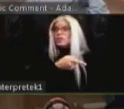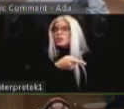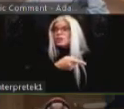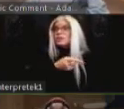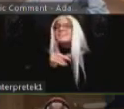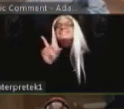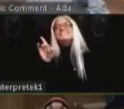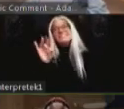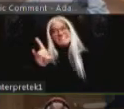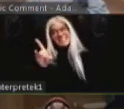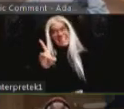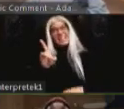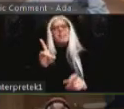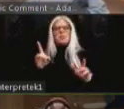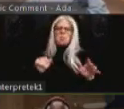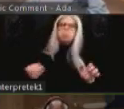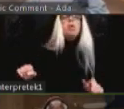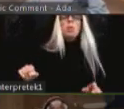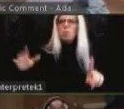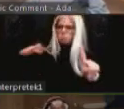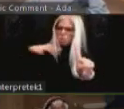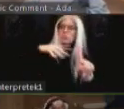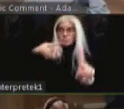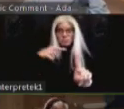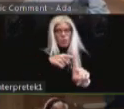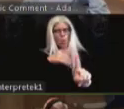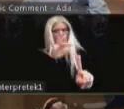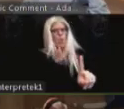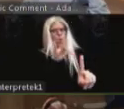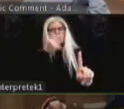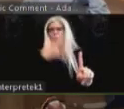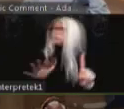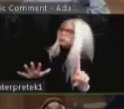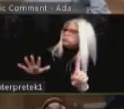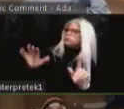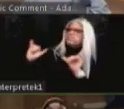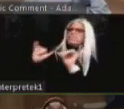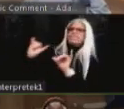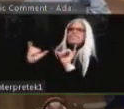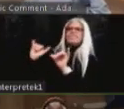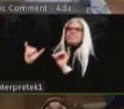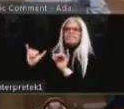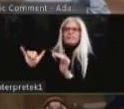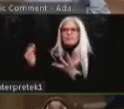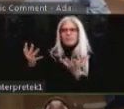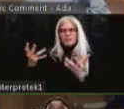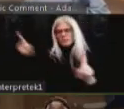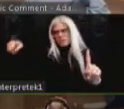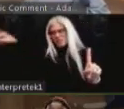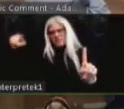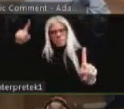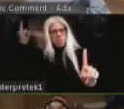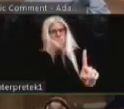that person. So it's a risk for them. This is a way for the drivers to enforce this without